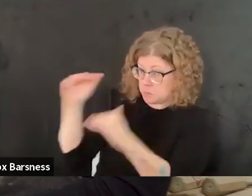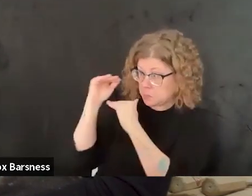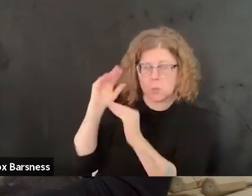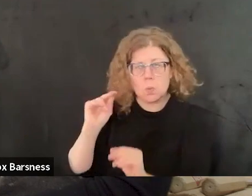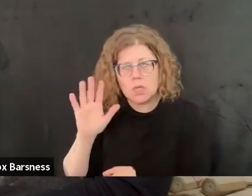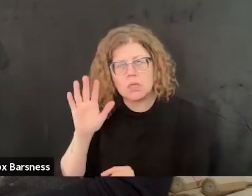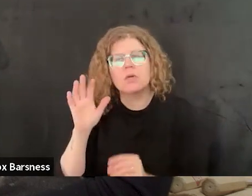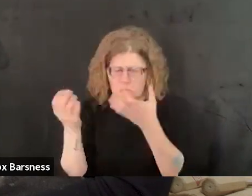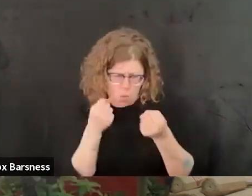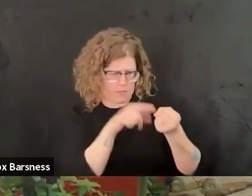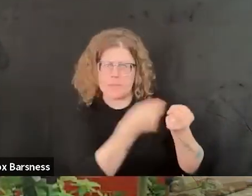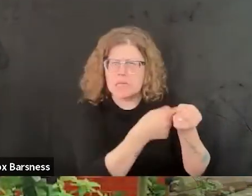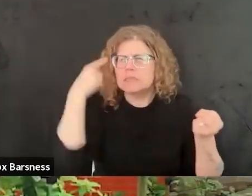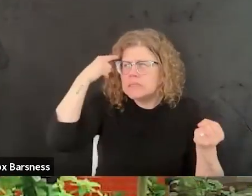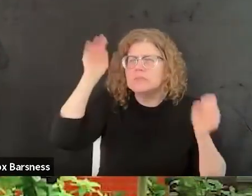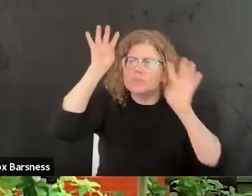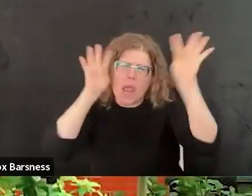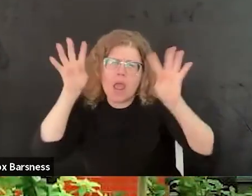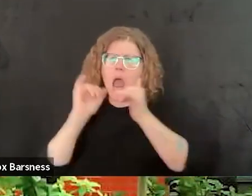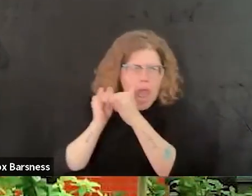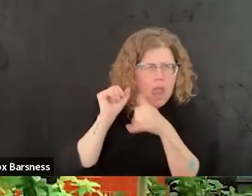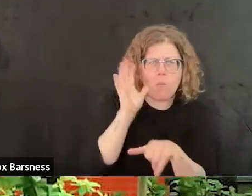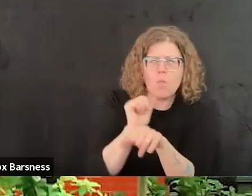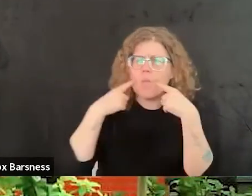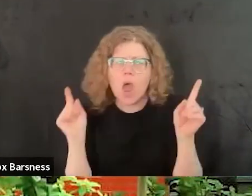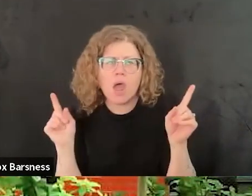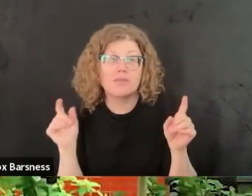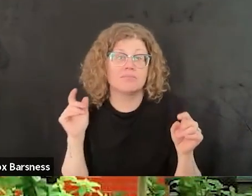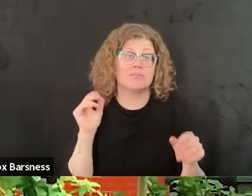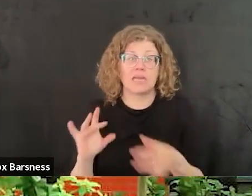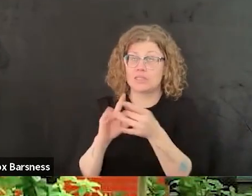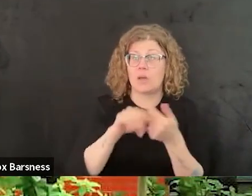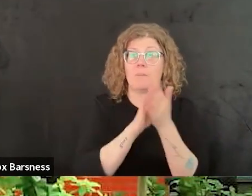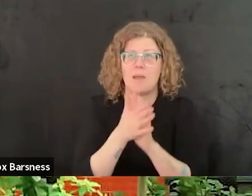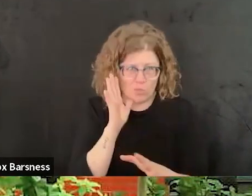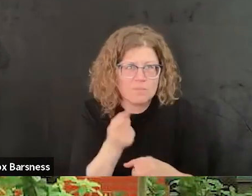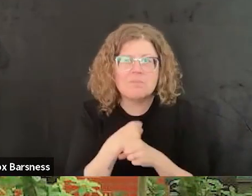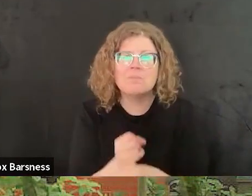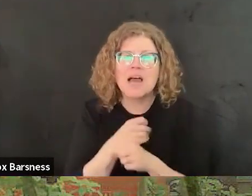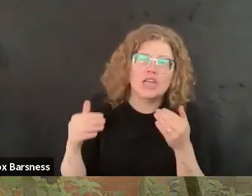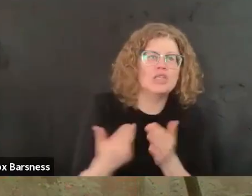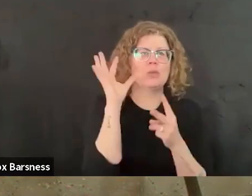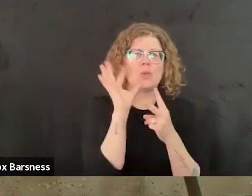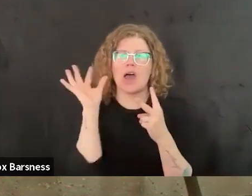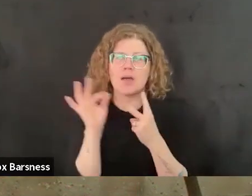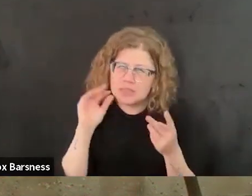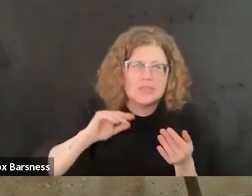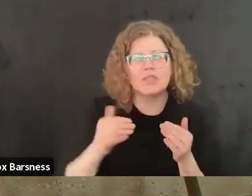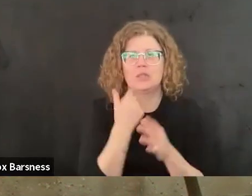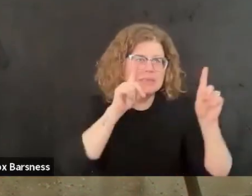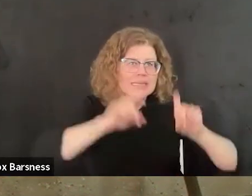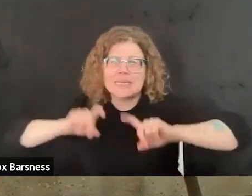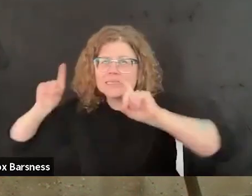it's just incredible because you feel it has to happen. And an inclusive, you start creating different